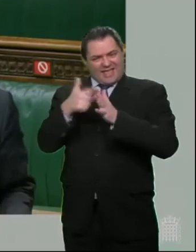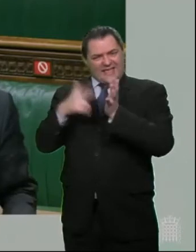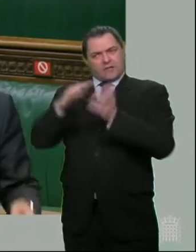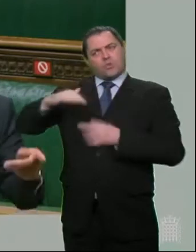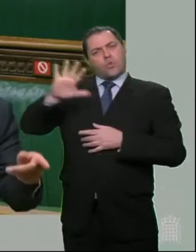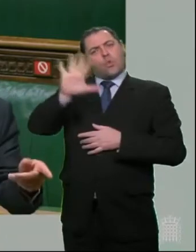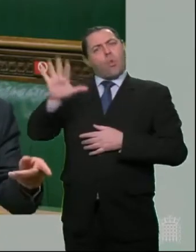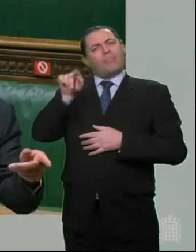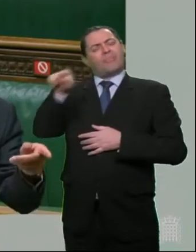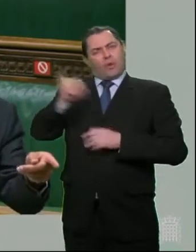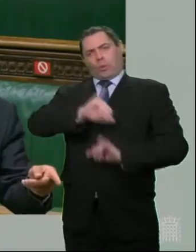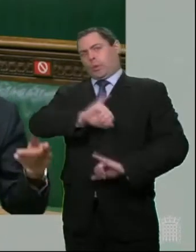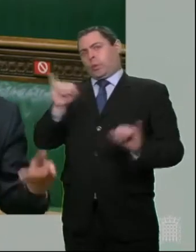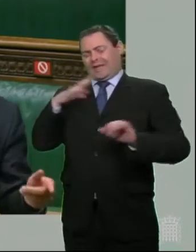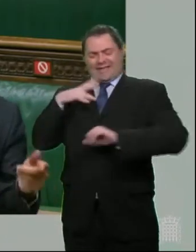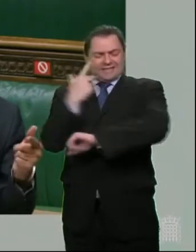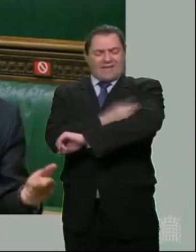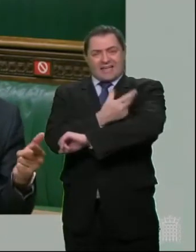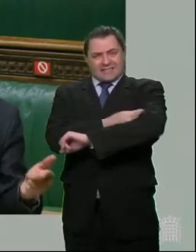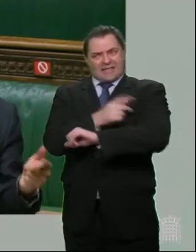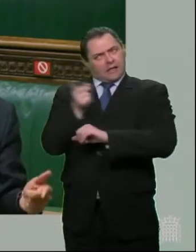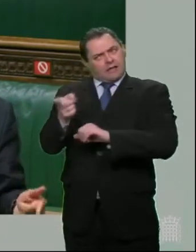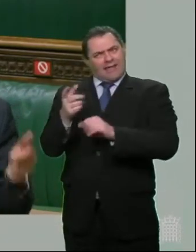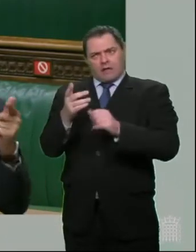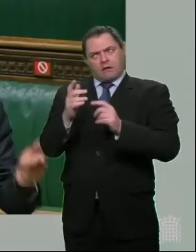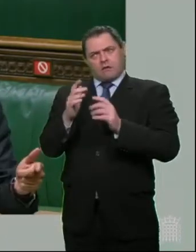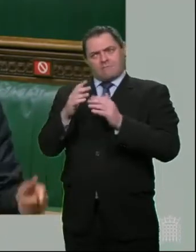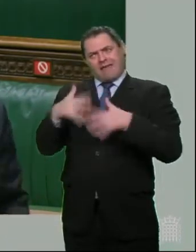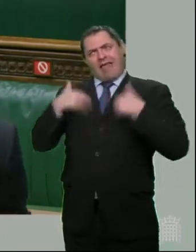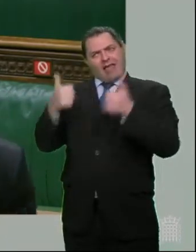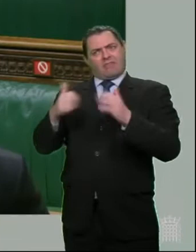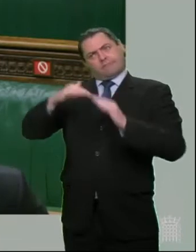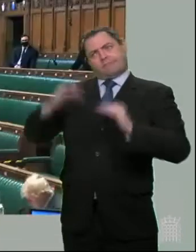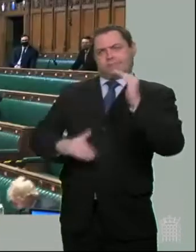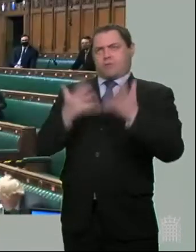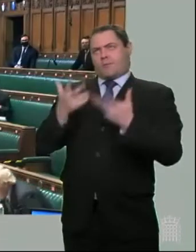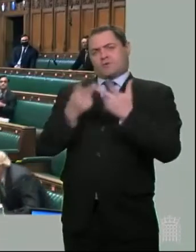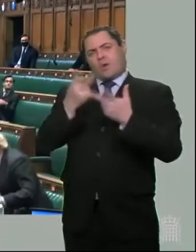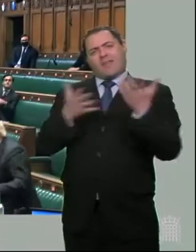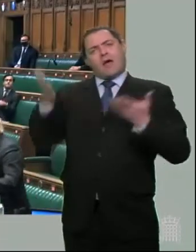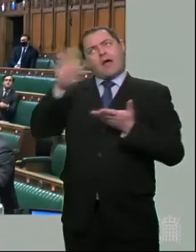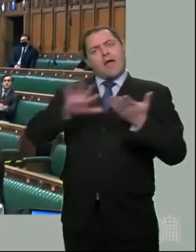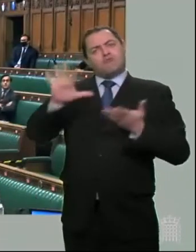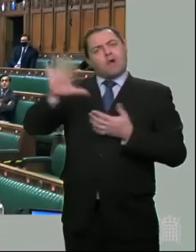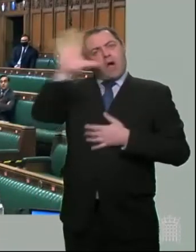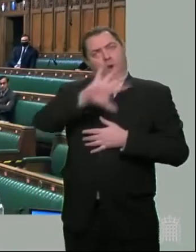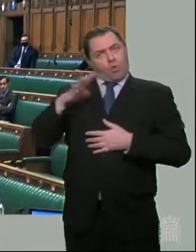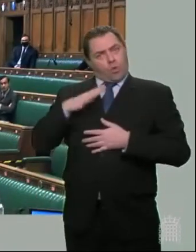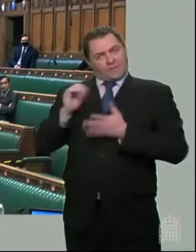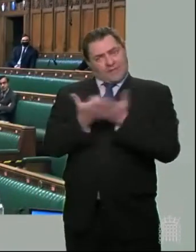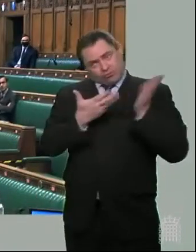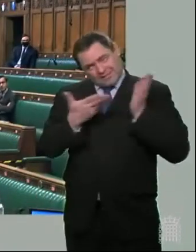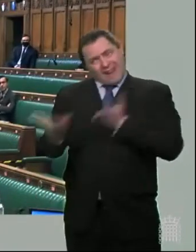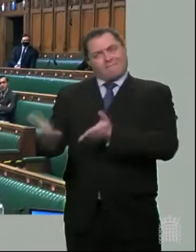inequalities in the country. Can the Prime Minister please ensure that we have the mass vaccination centre in Medway? Prime Minister. Mr.